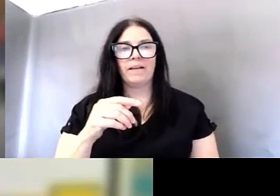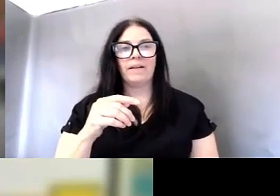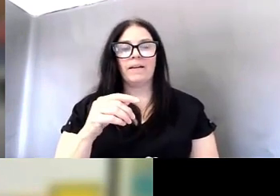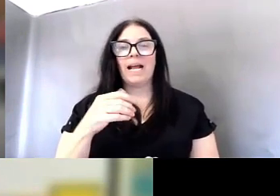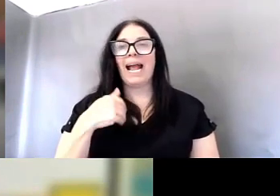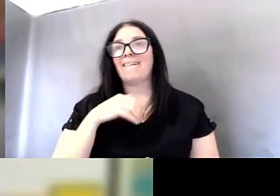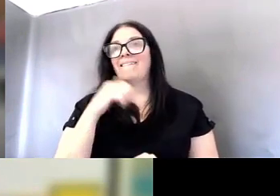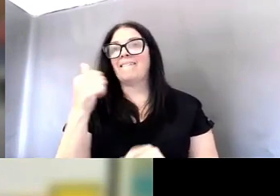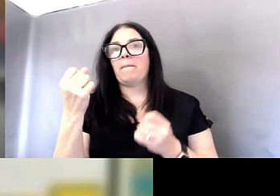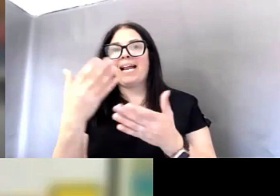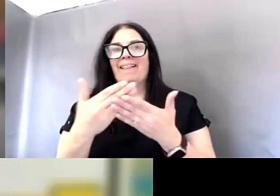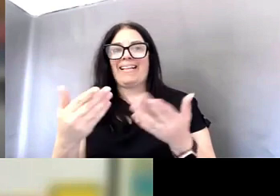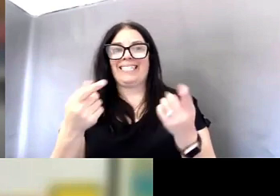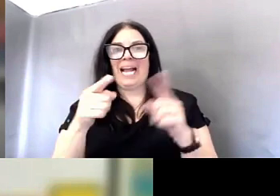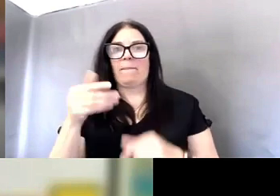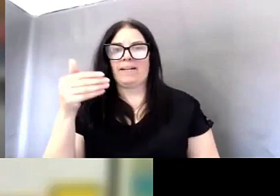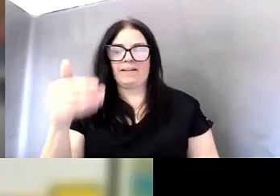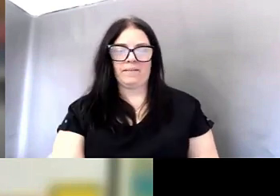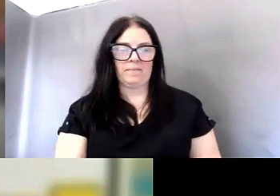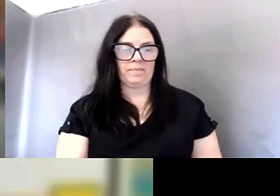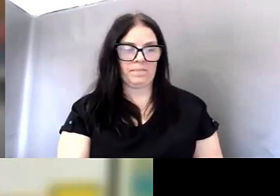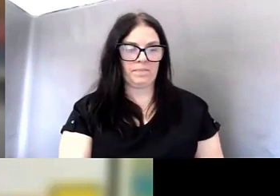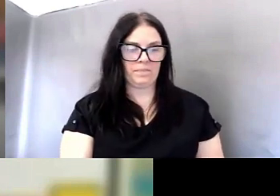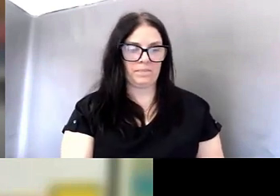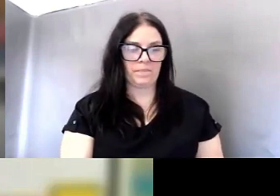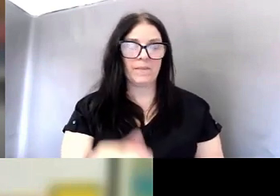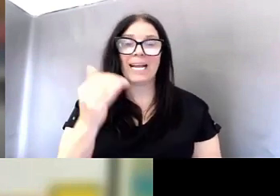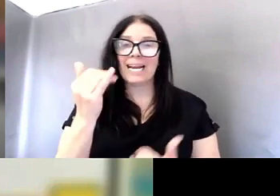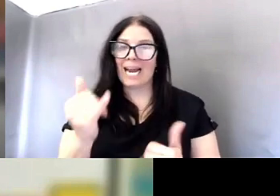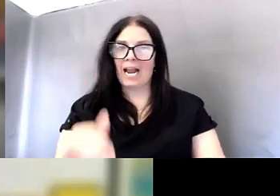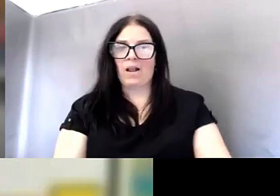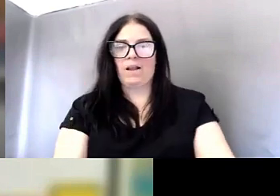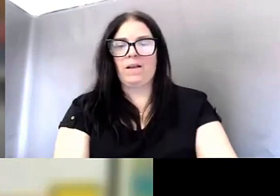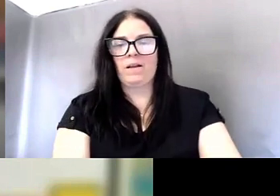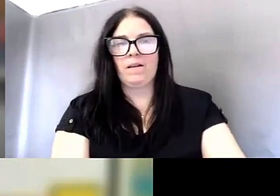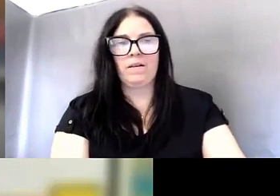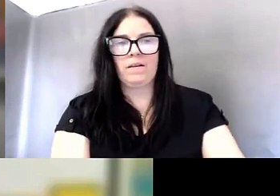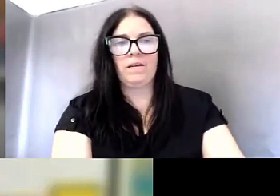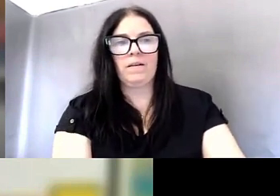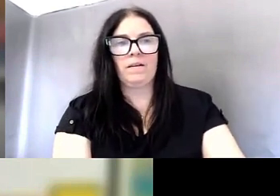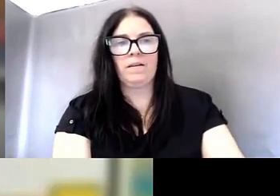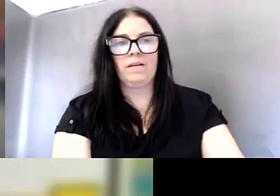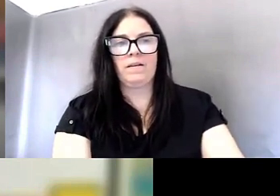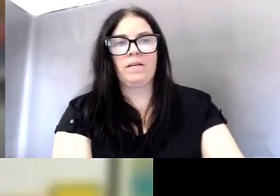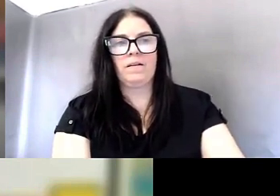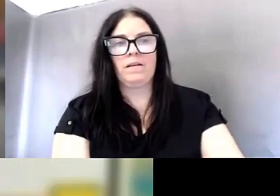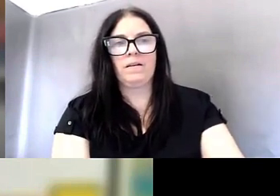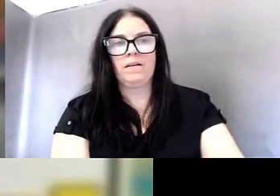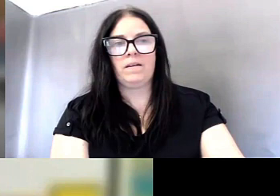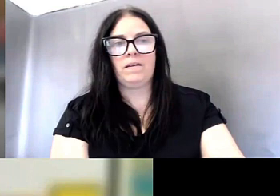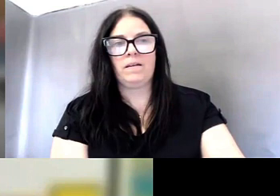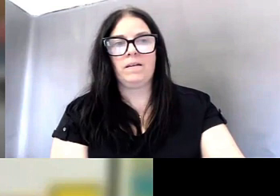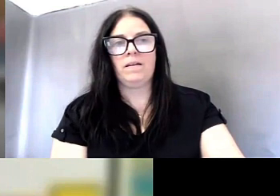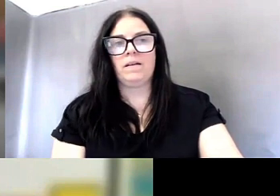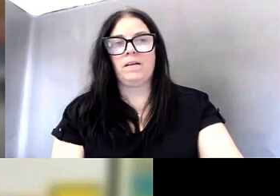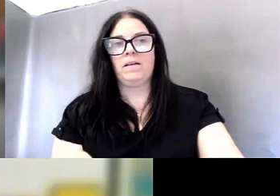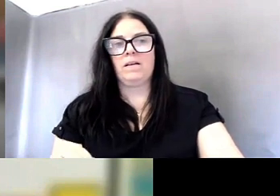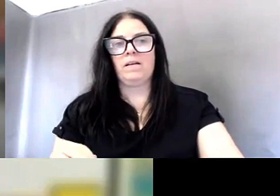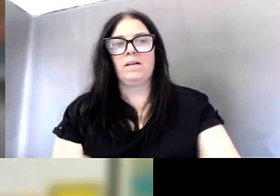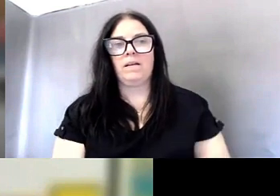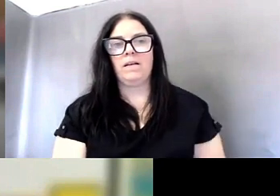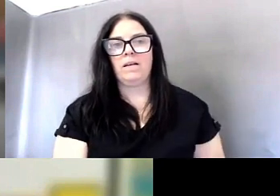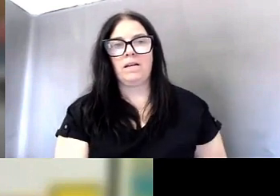time. Now, before you jump into the feedback and fill it out, if you don't do it now, we'll be sending you the link after the